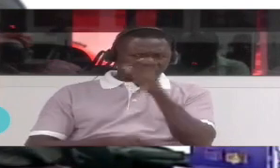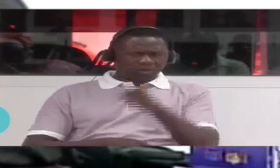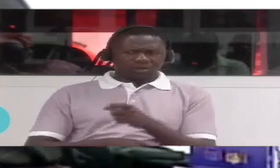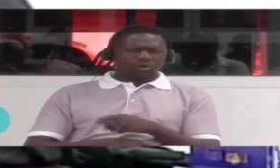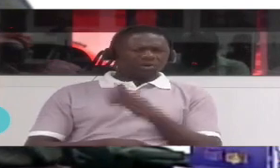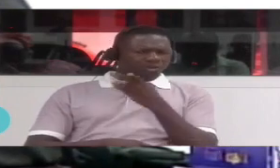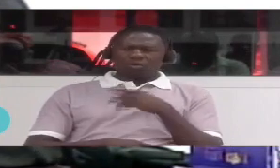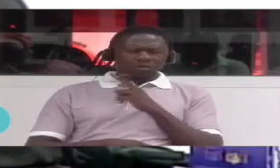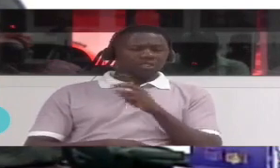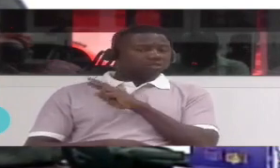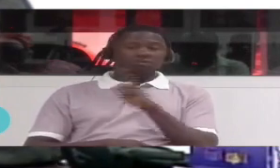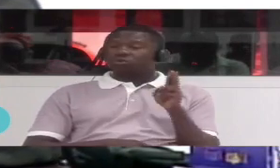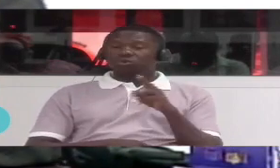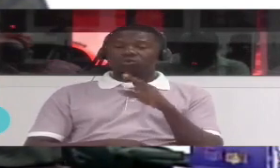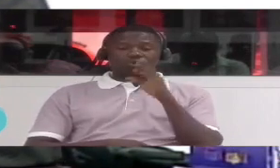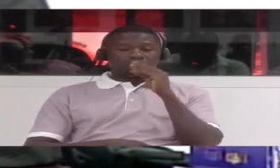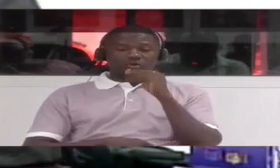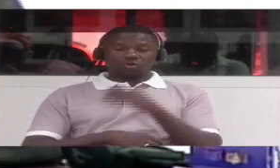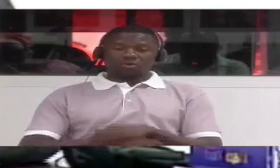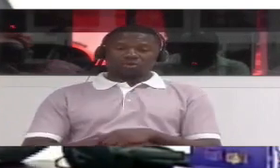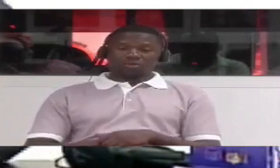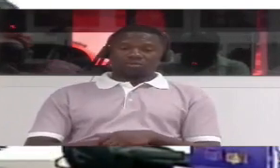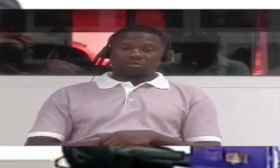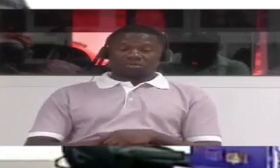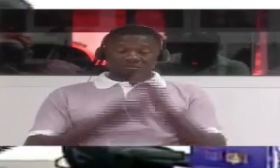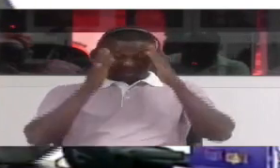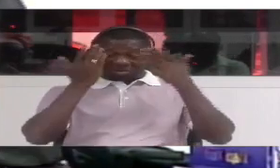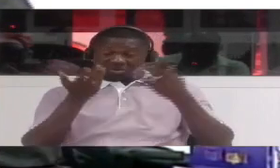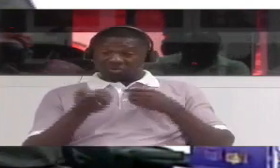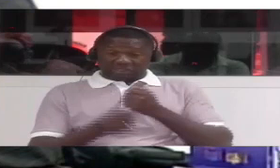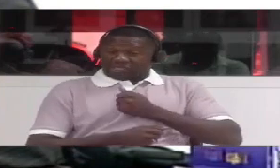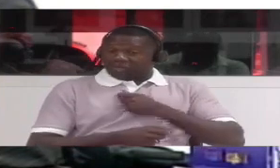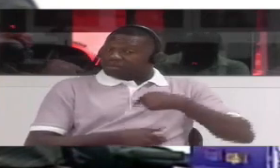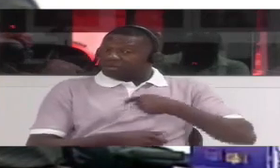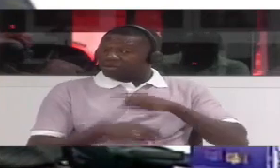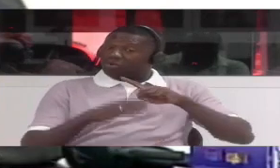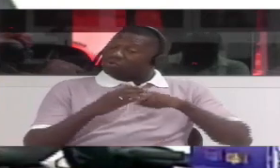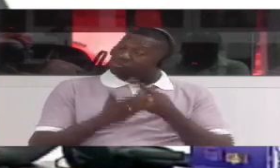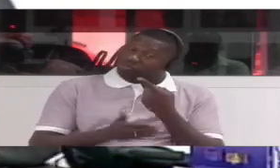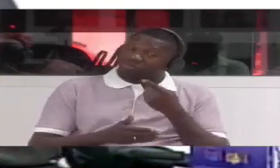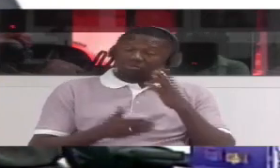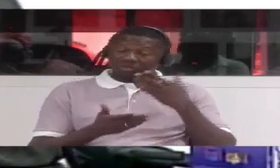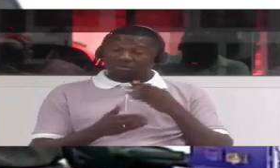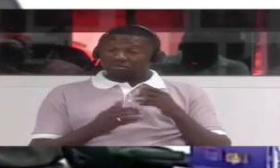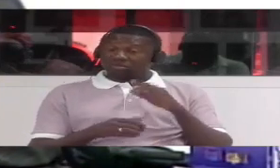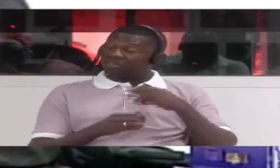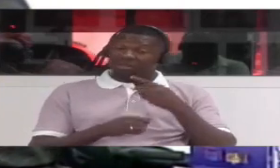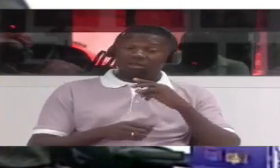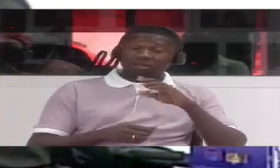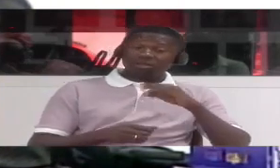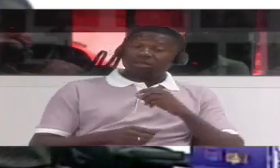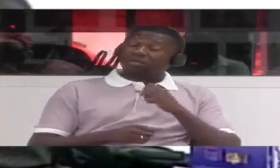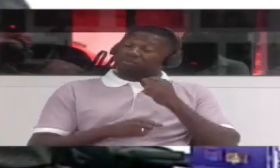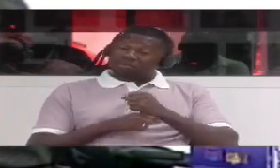wouldn't talk. Whether that was to scare me or perhaps to... he actually meant what he